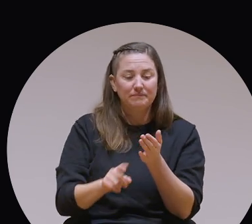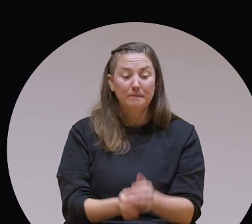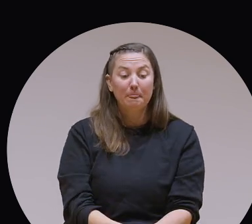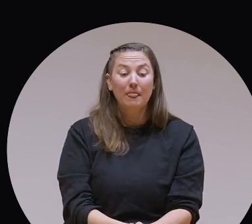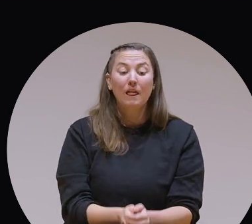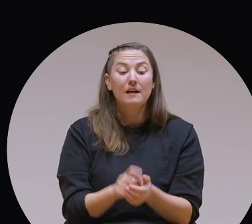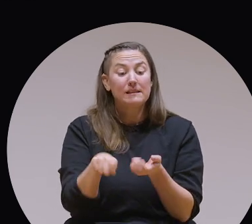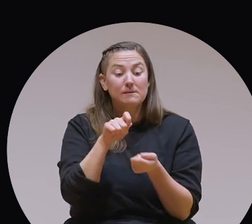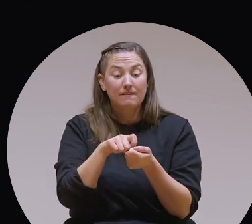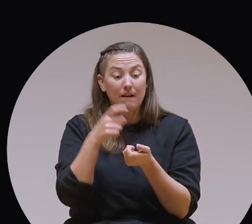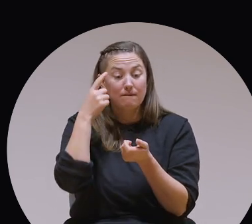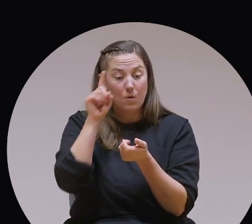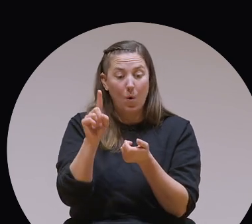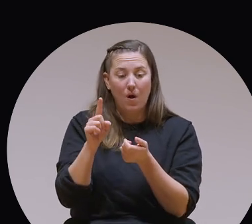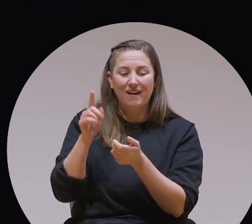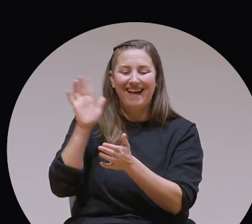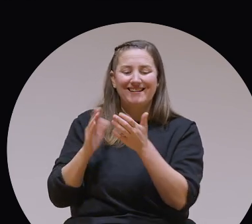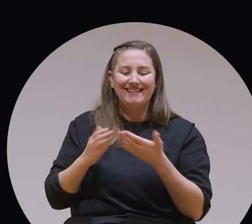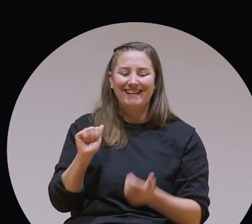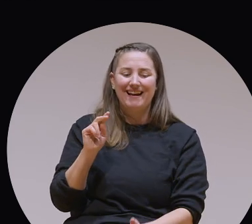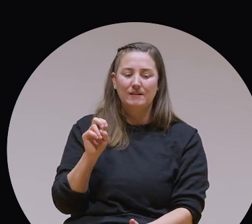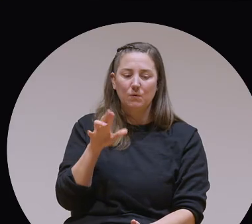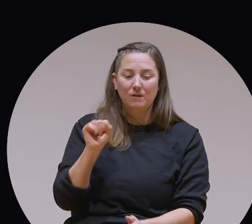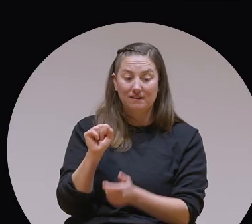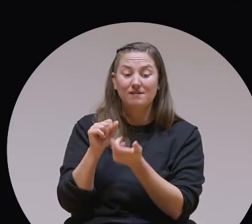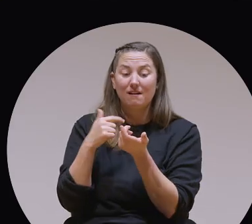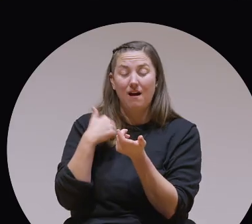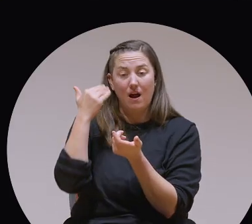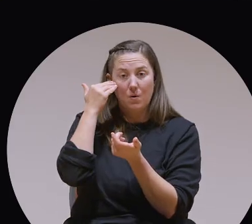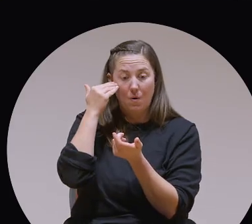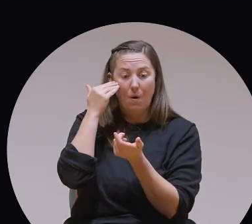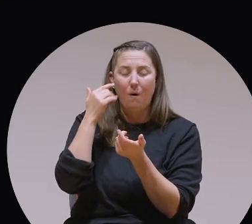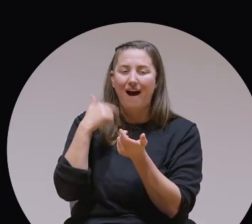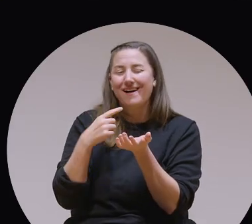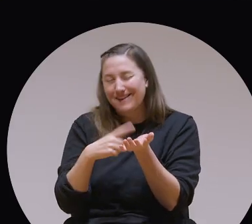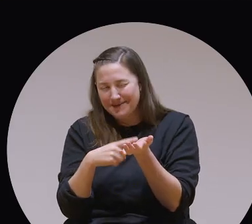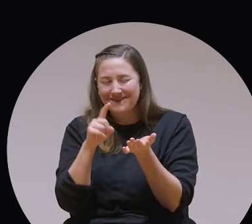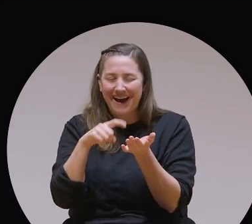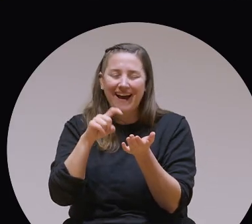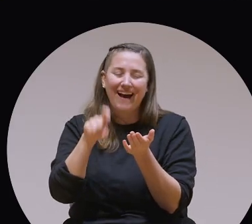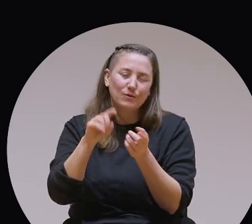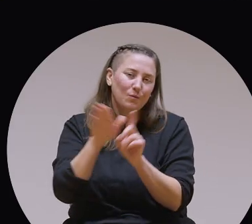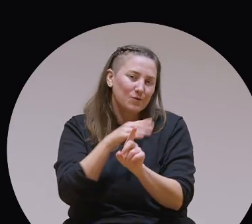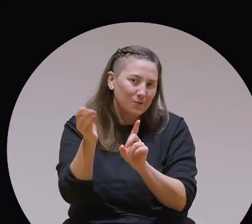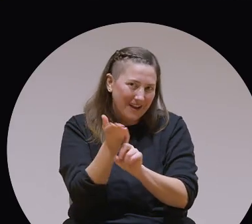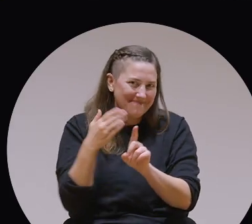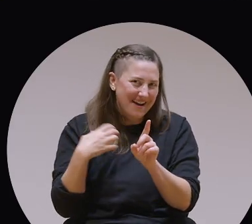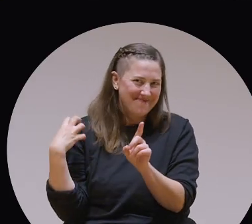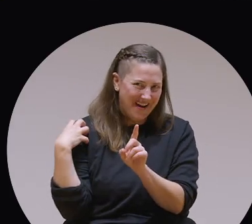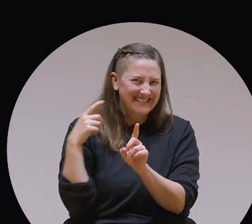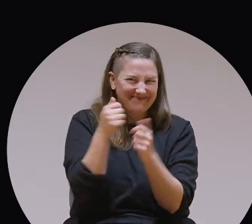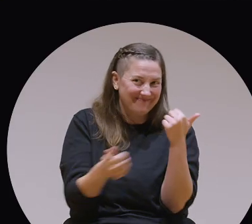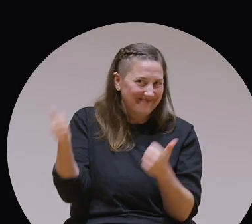Particularly for antiquities, I know that I have to persuade my boss, who's the head of collections for